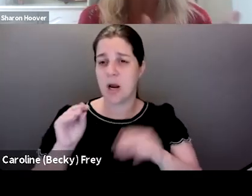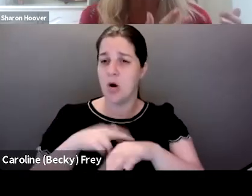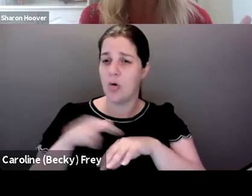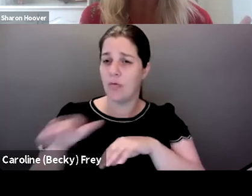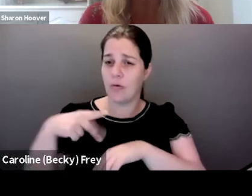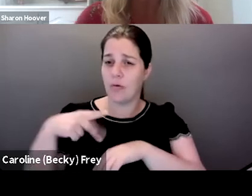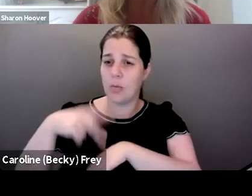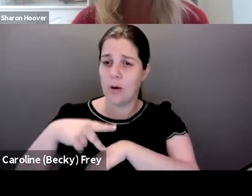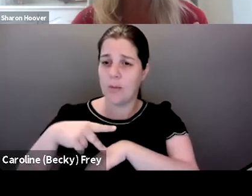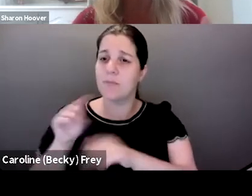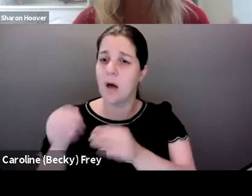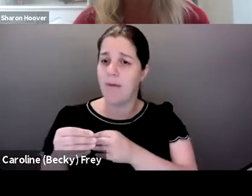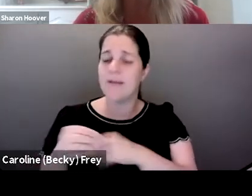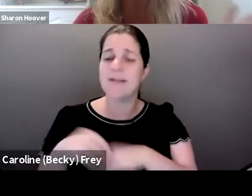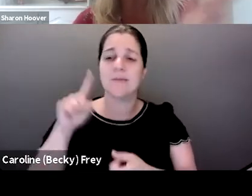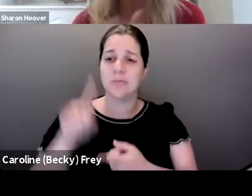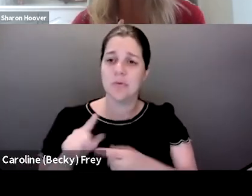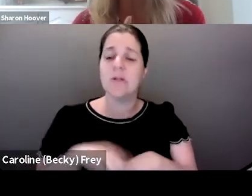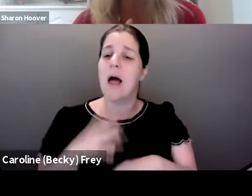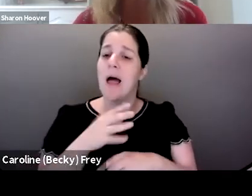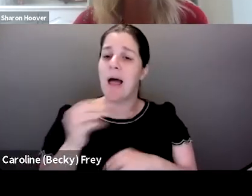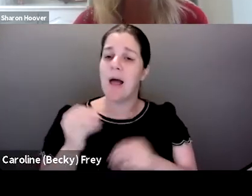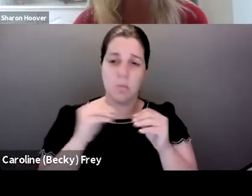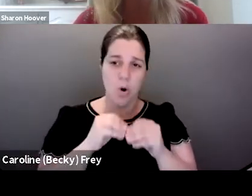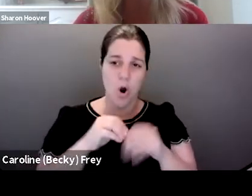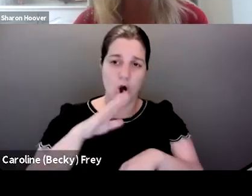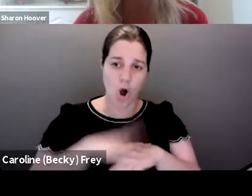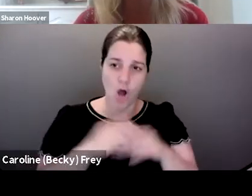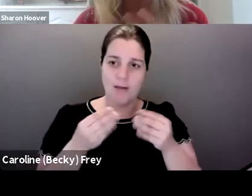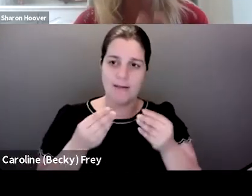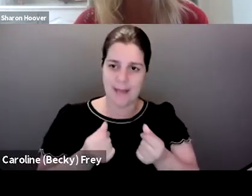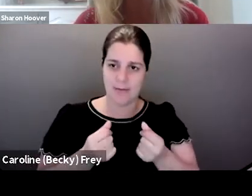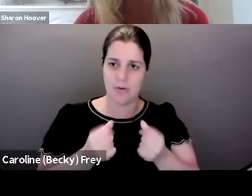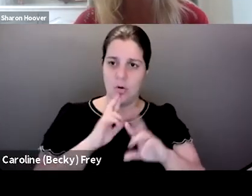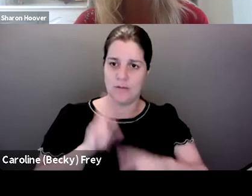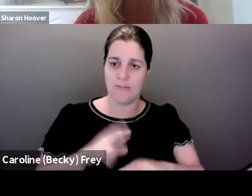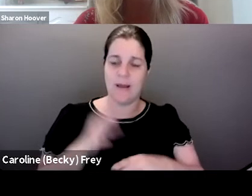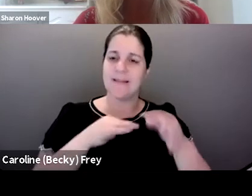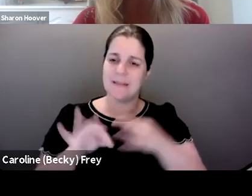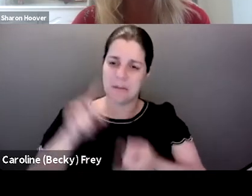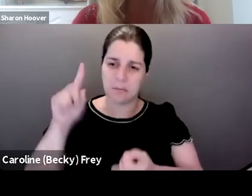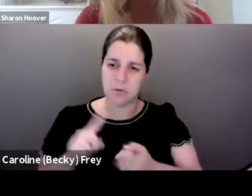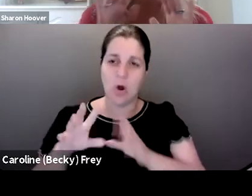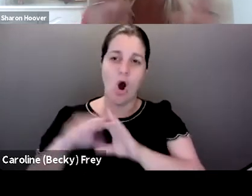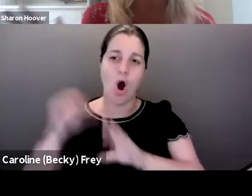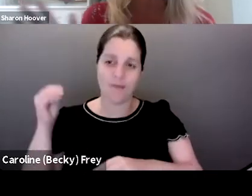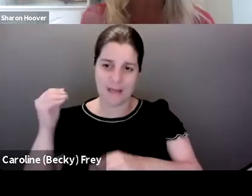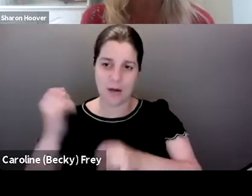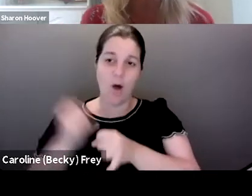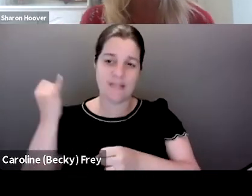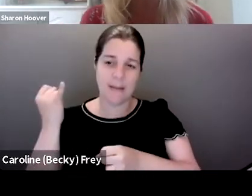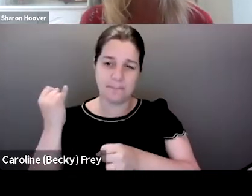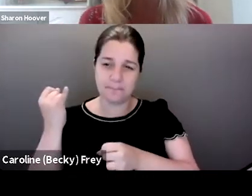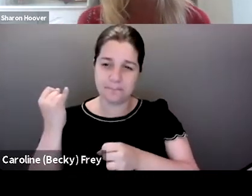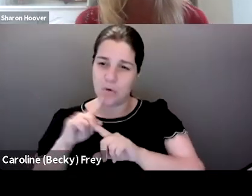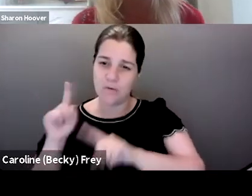more on-site crisis response as opposed to off-site referrals to emergency departments or law enforcement. So I'll close there